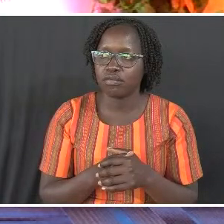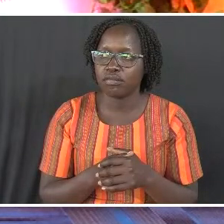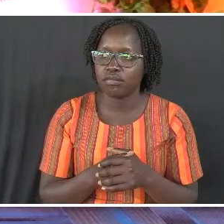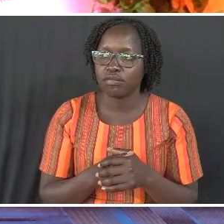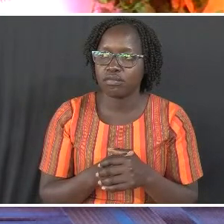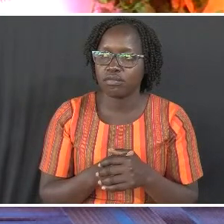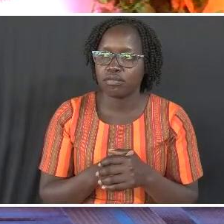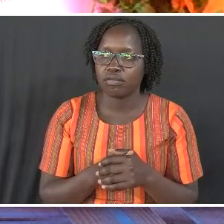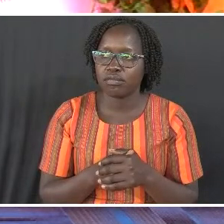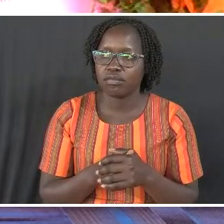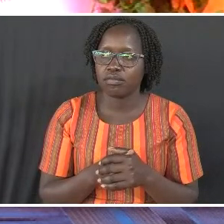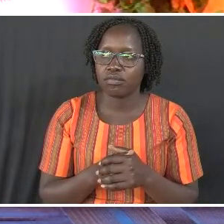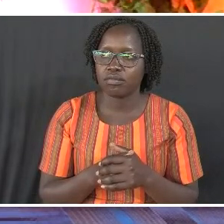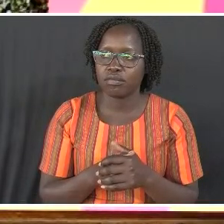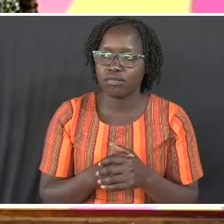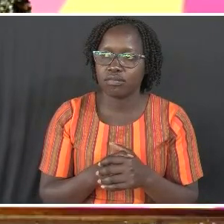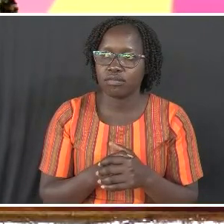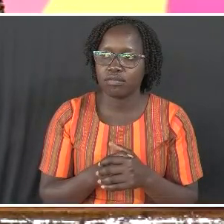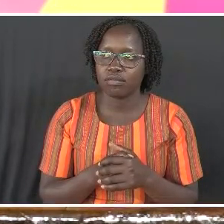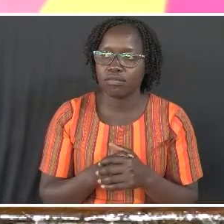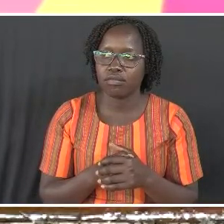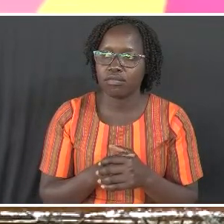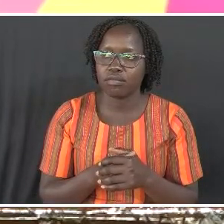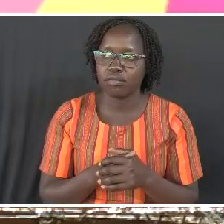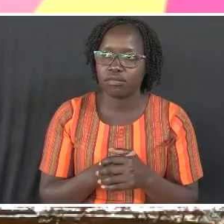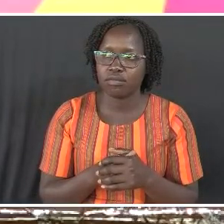Any other question?